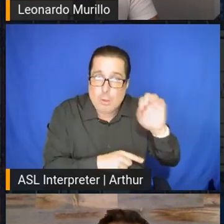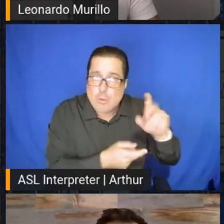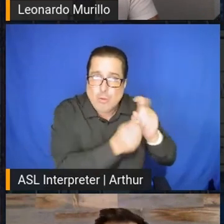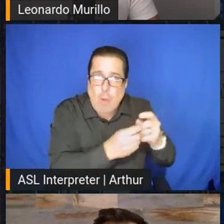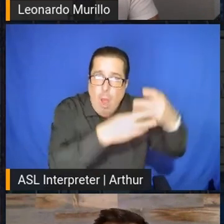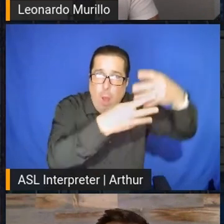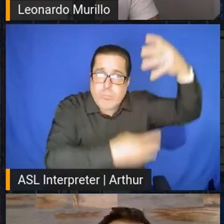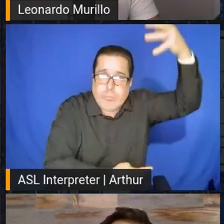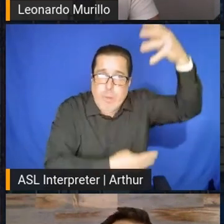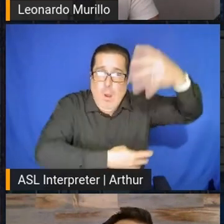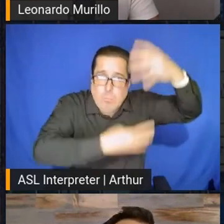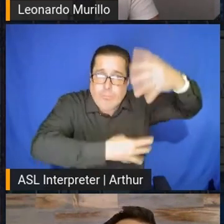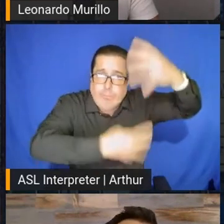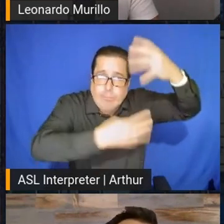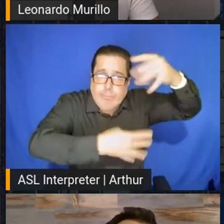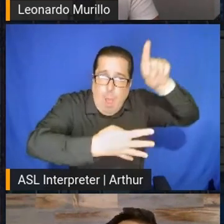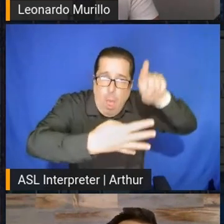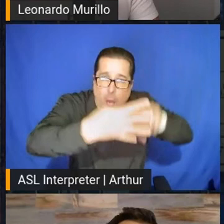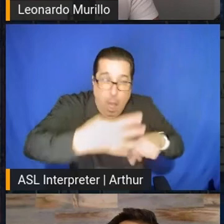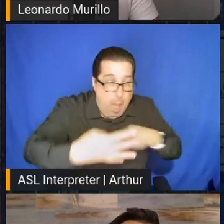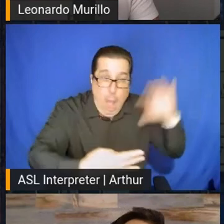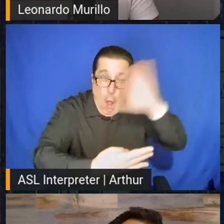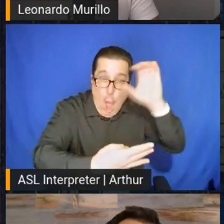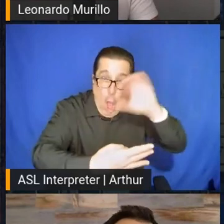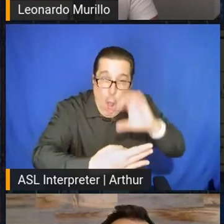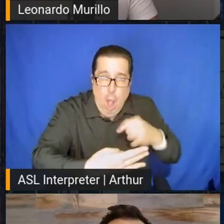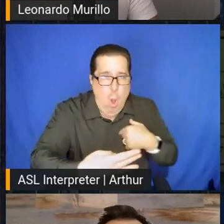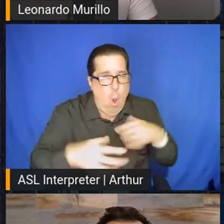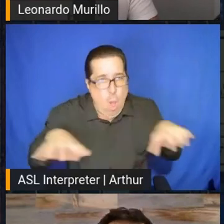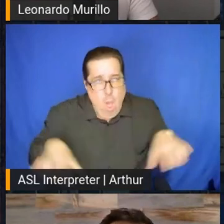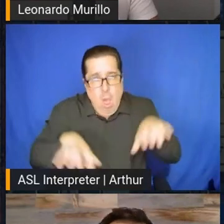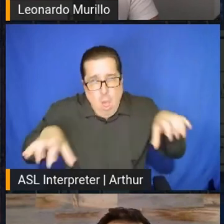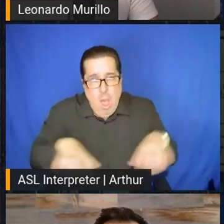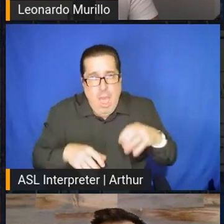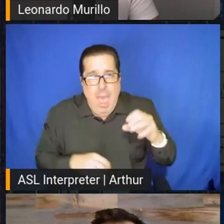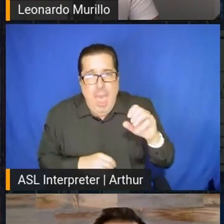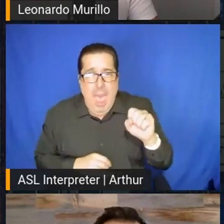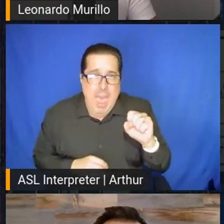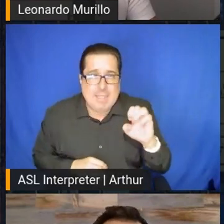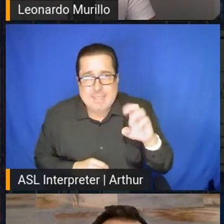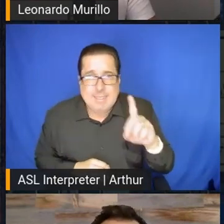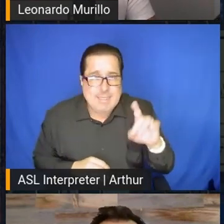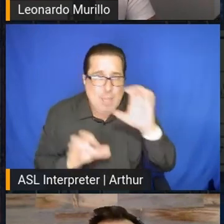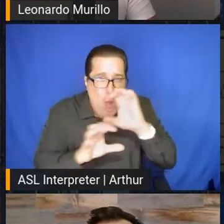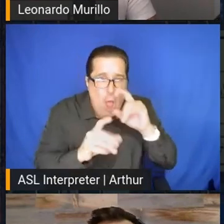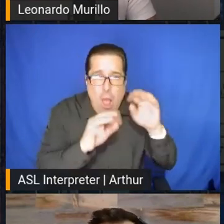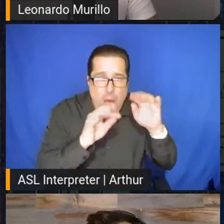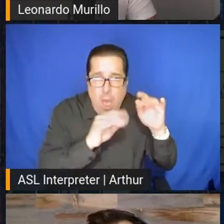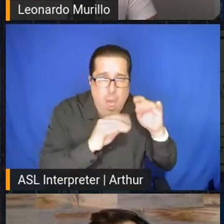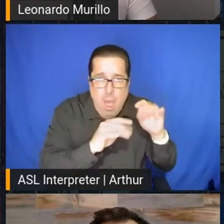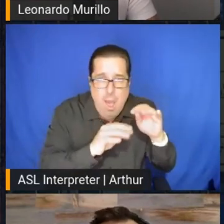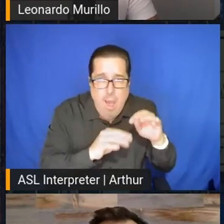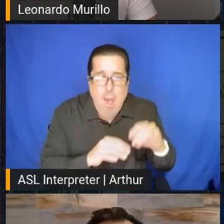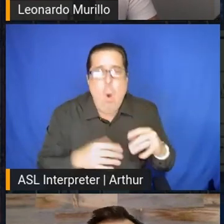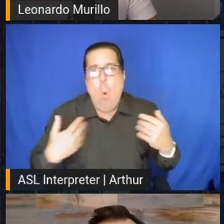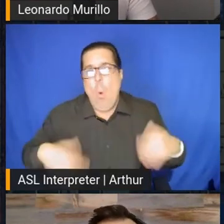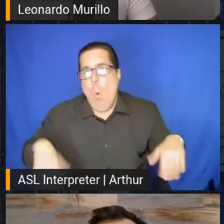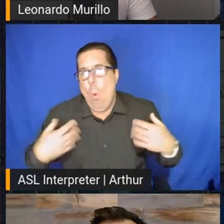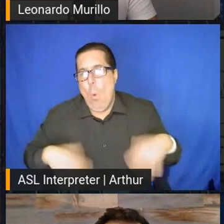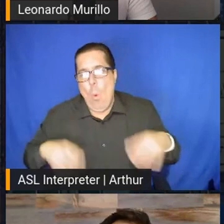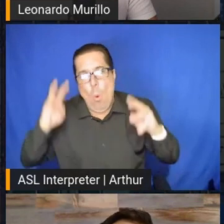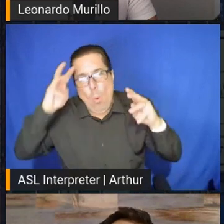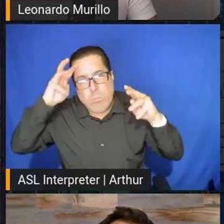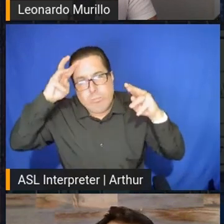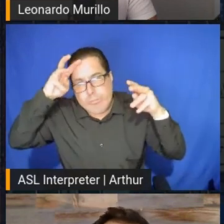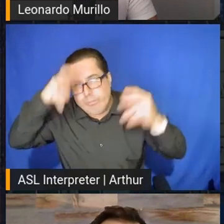like that is machine readable. I shouldn't be accessing etcd directly and figuring out from what has happened in the cluster.